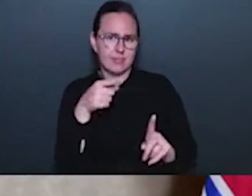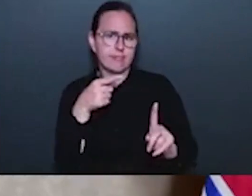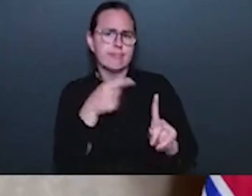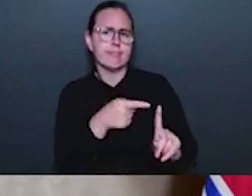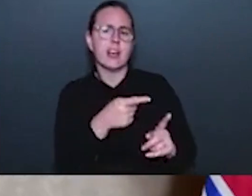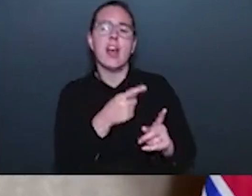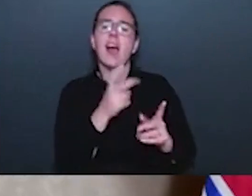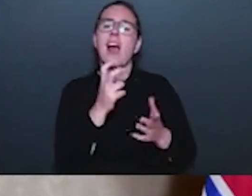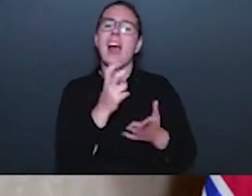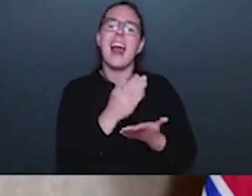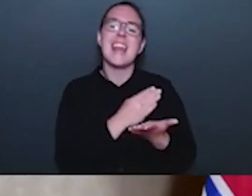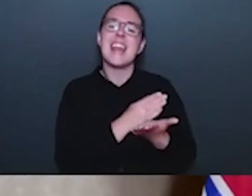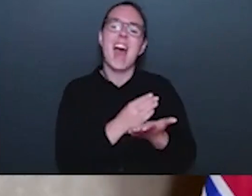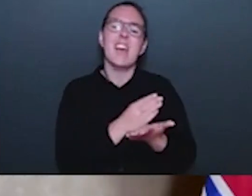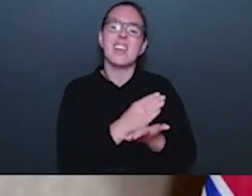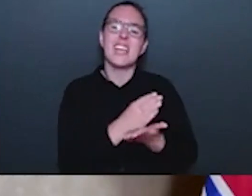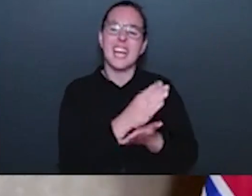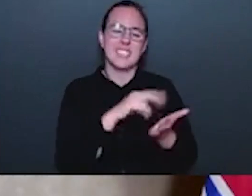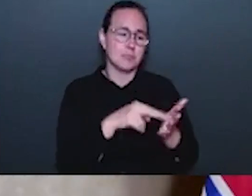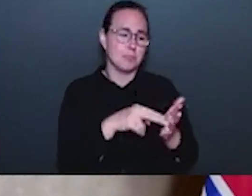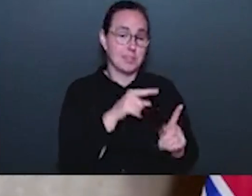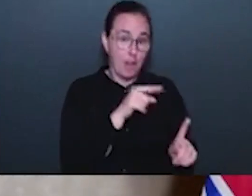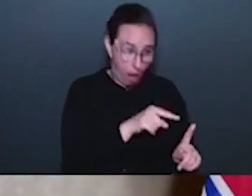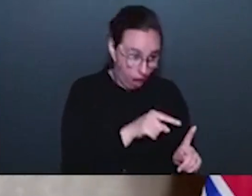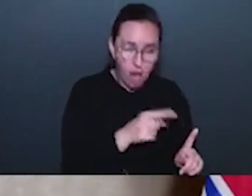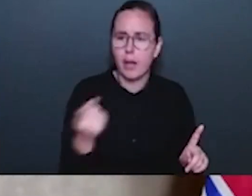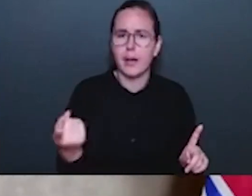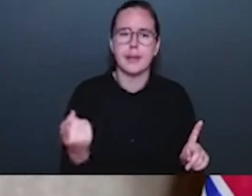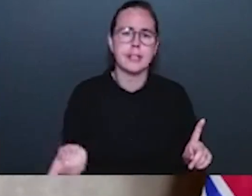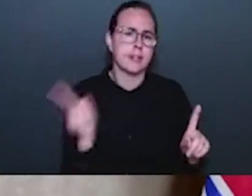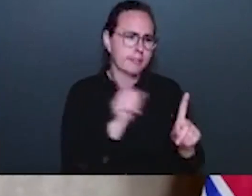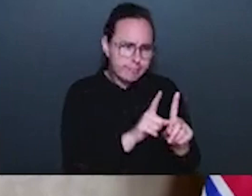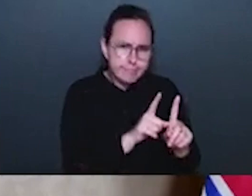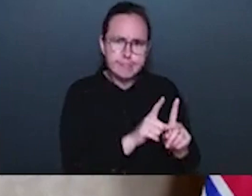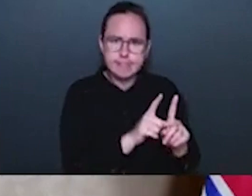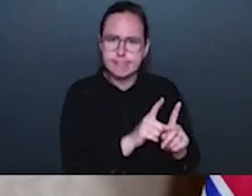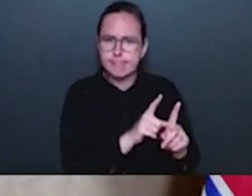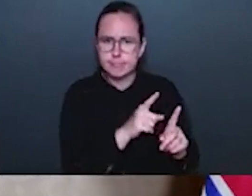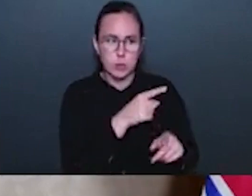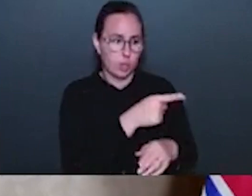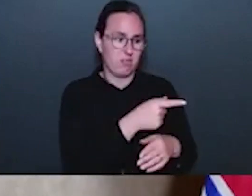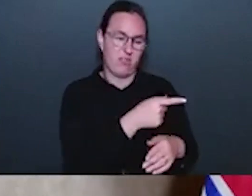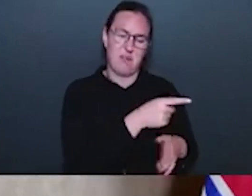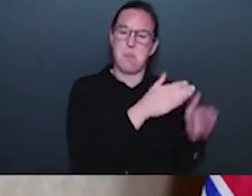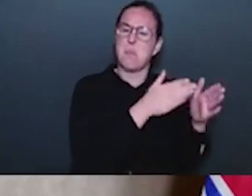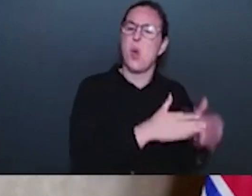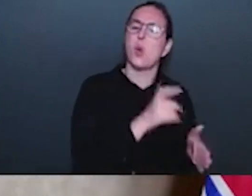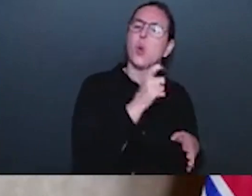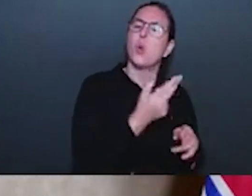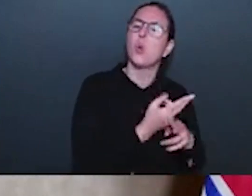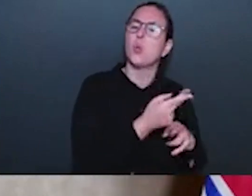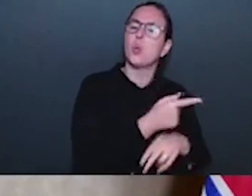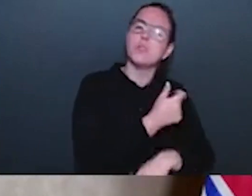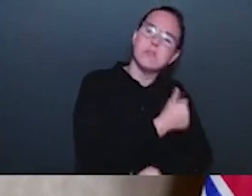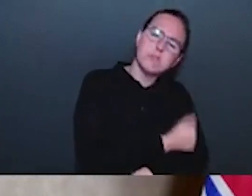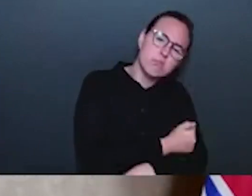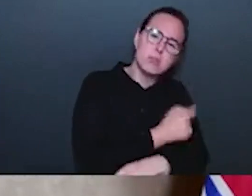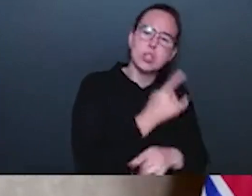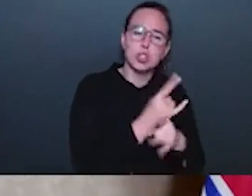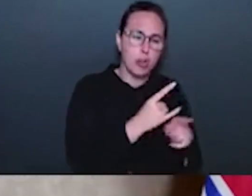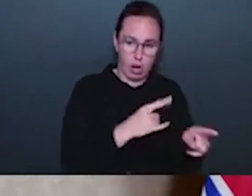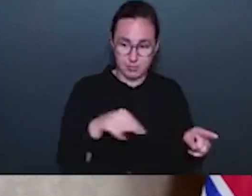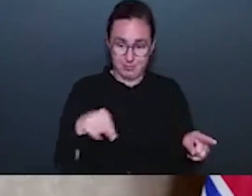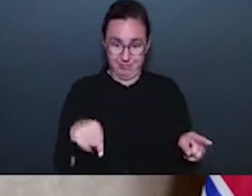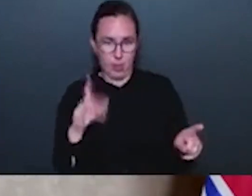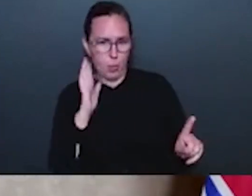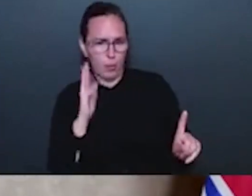the province to develop a range of training resources and guidance. And so far, more than 2/3 of police officers